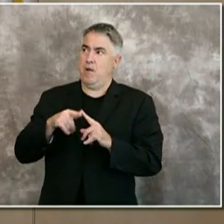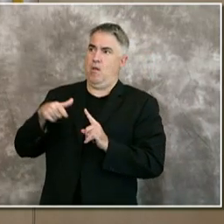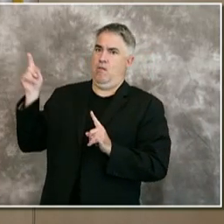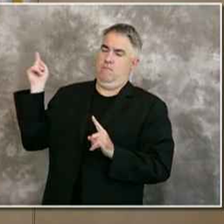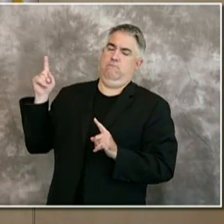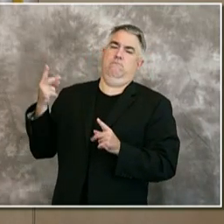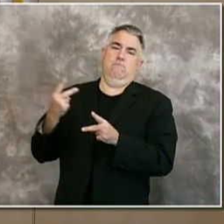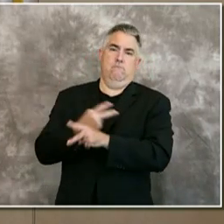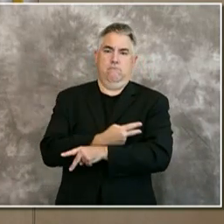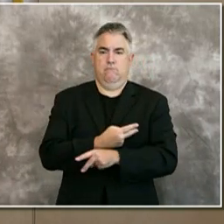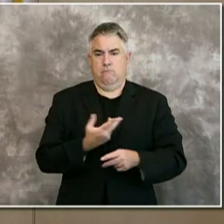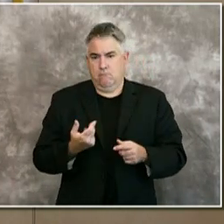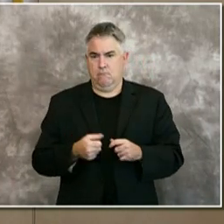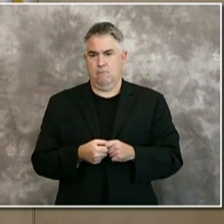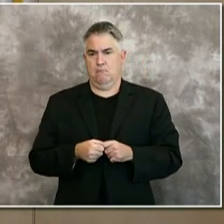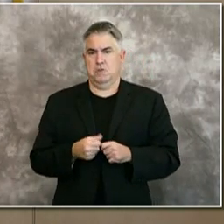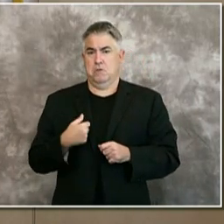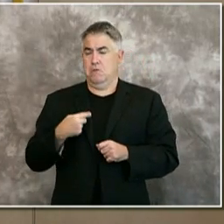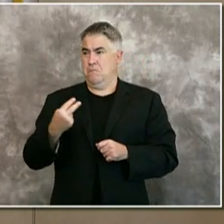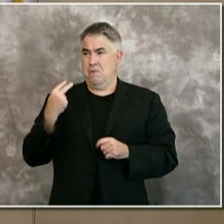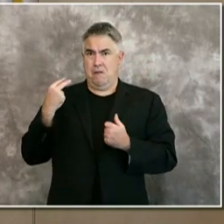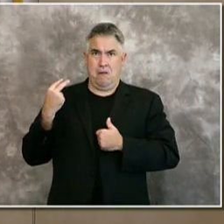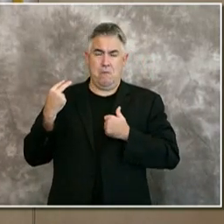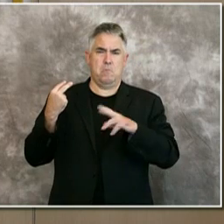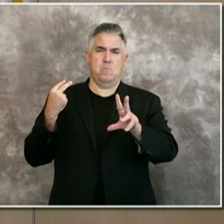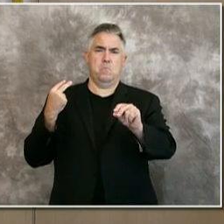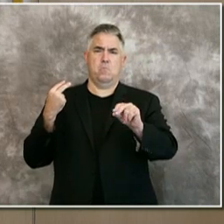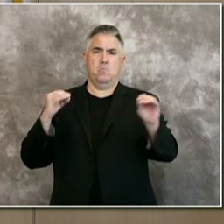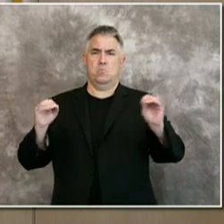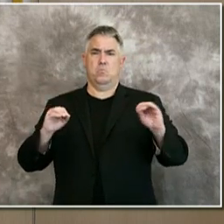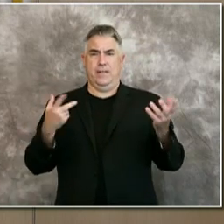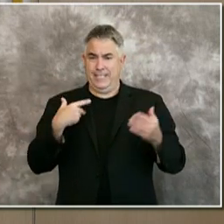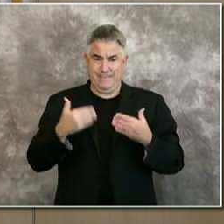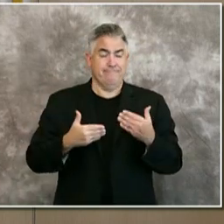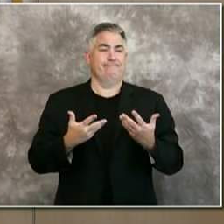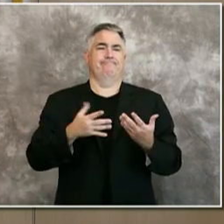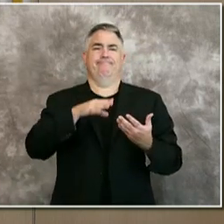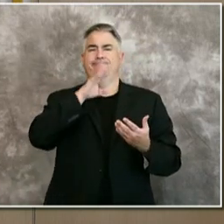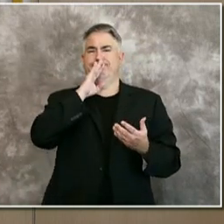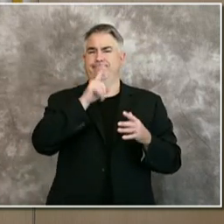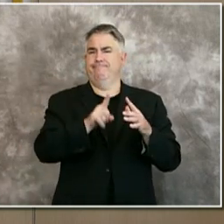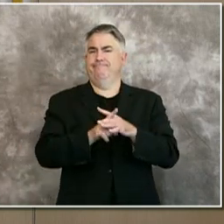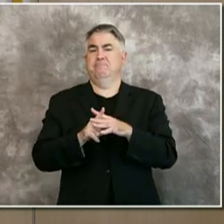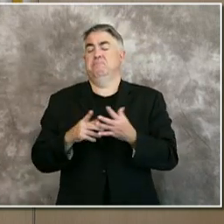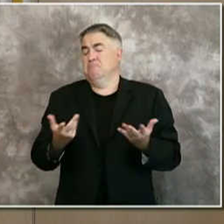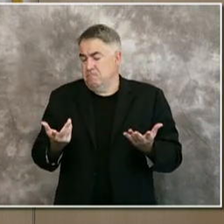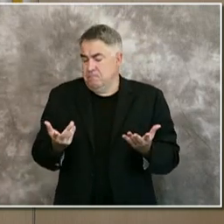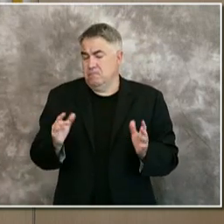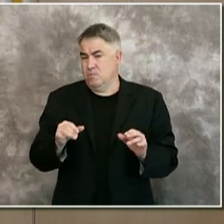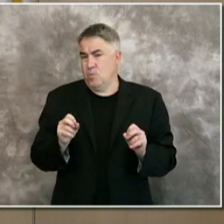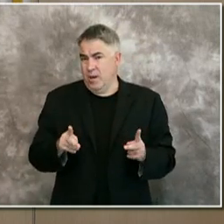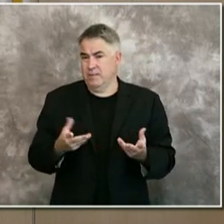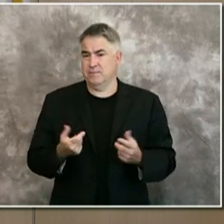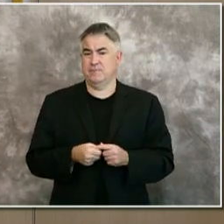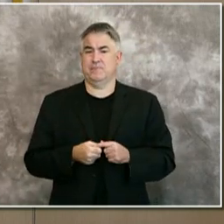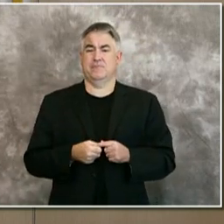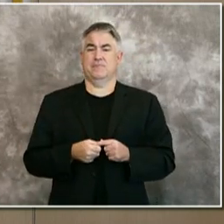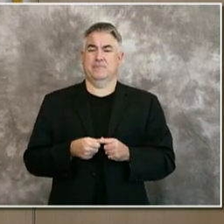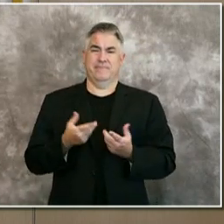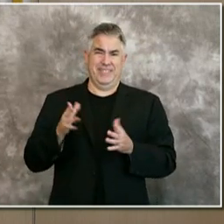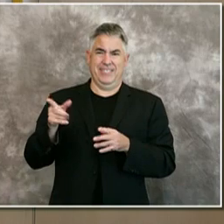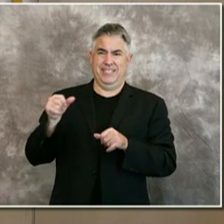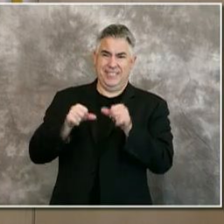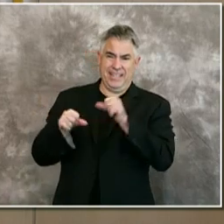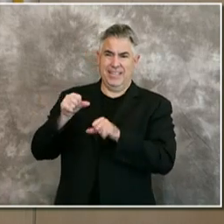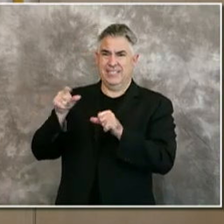have to move forward and learn from our lessons, and again, let the science dictate our actions.